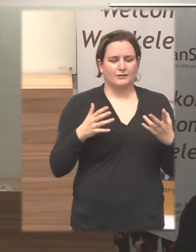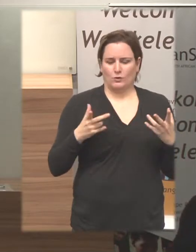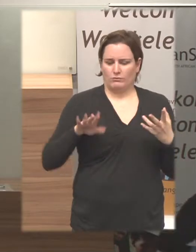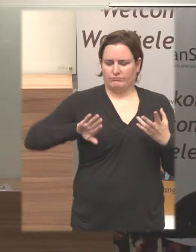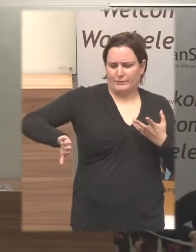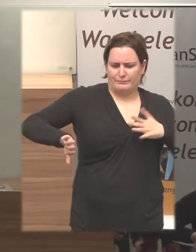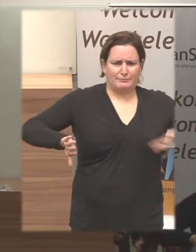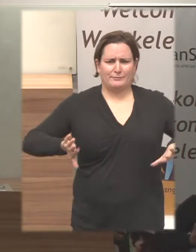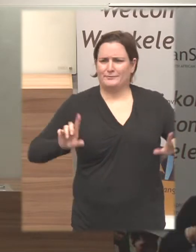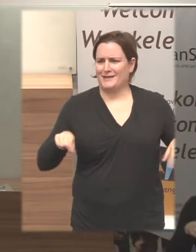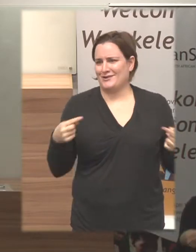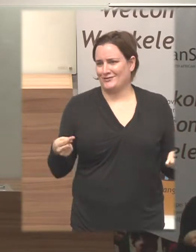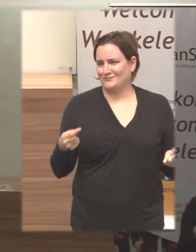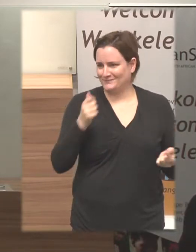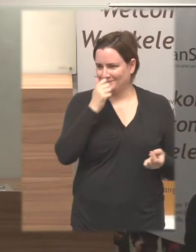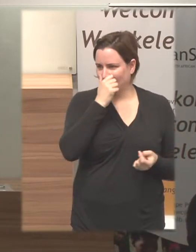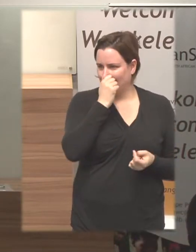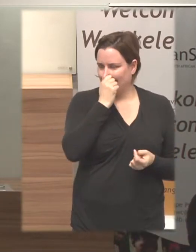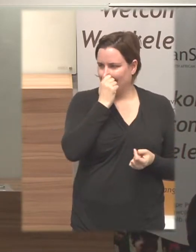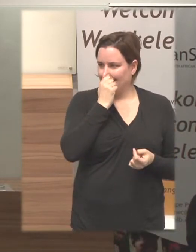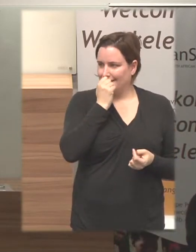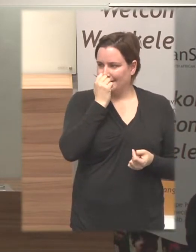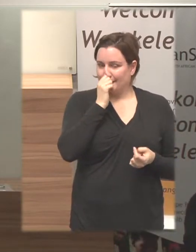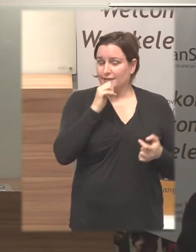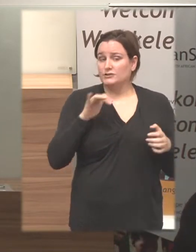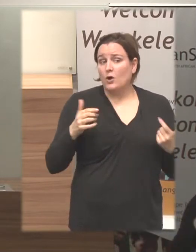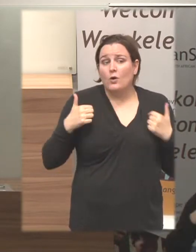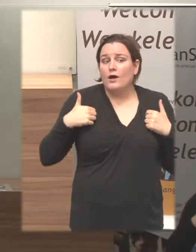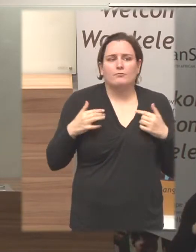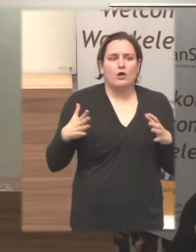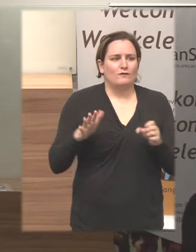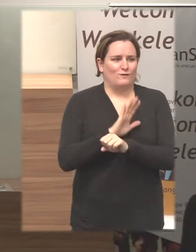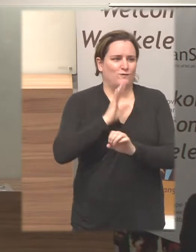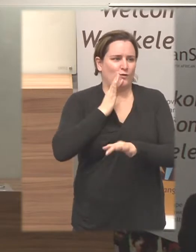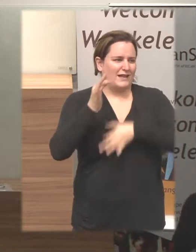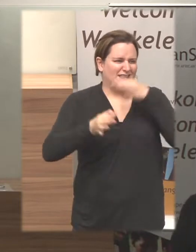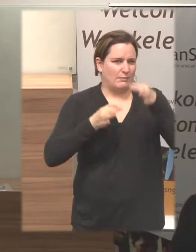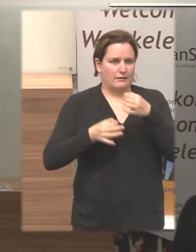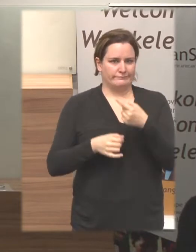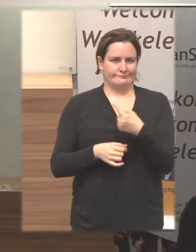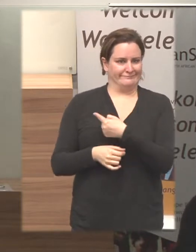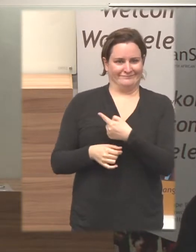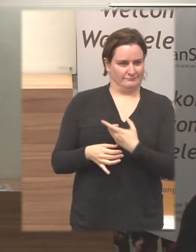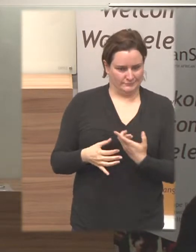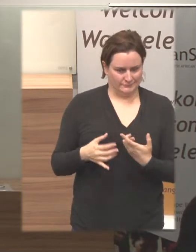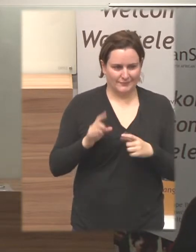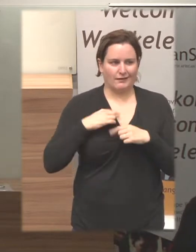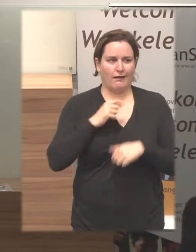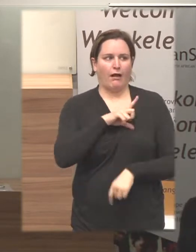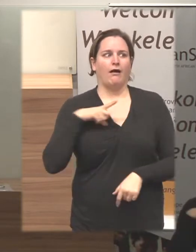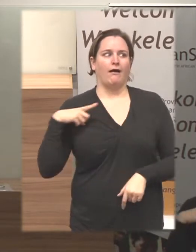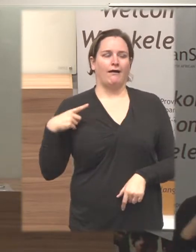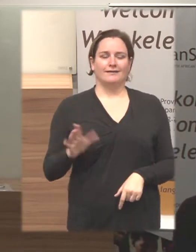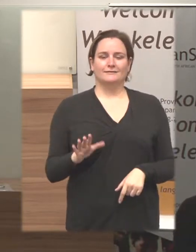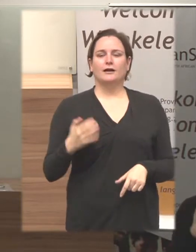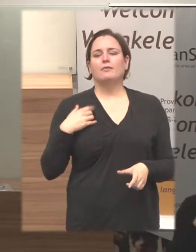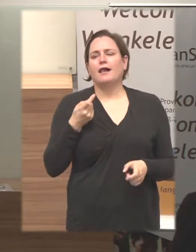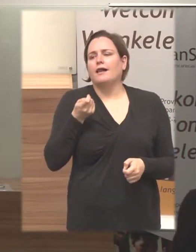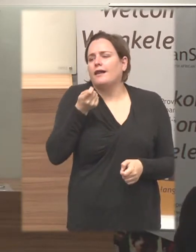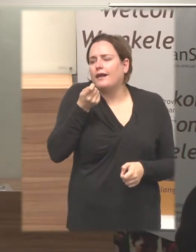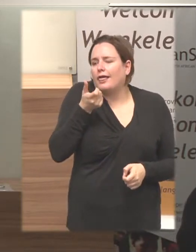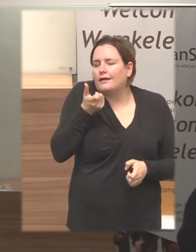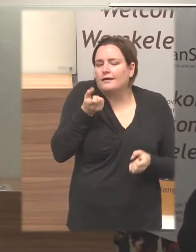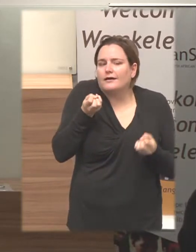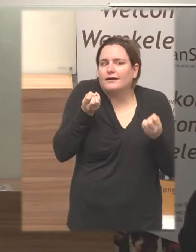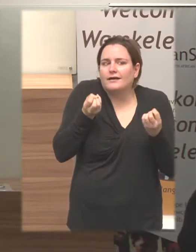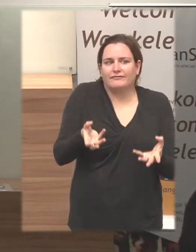less clear-cut. And I'm not going to explain all of these because it would take too long, but I just wanted to give you a flavor